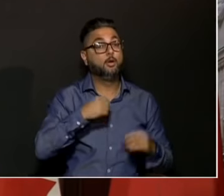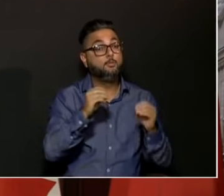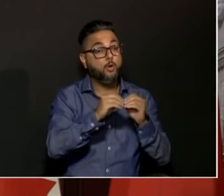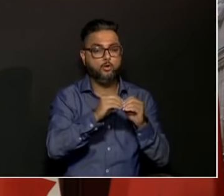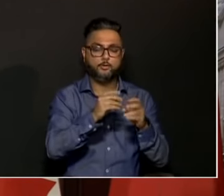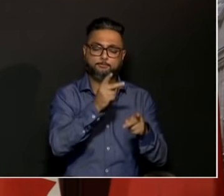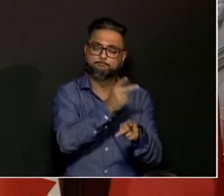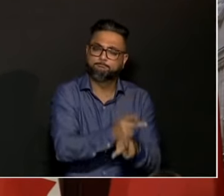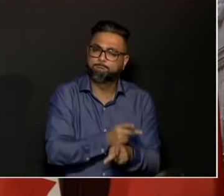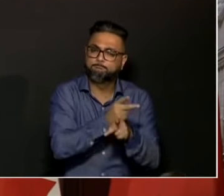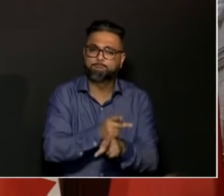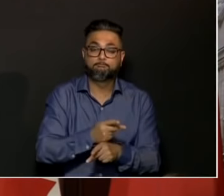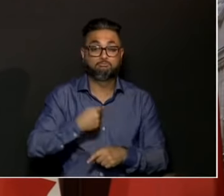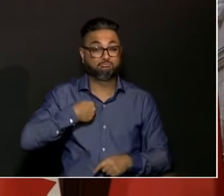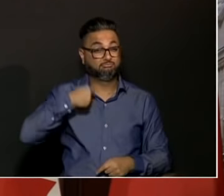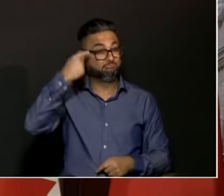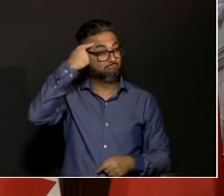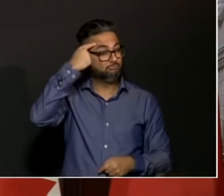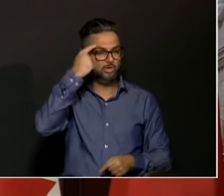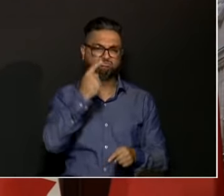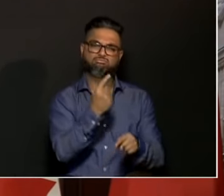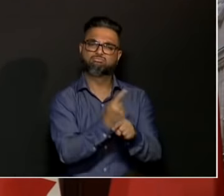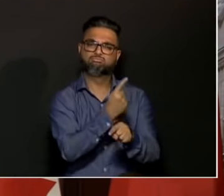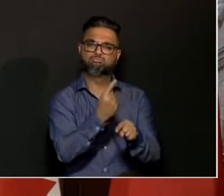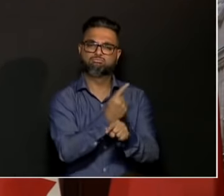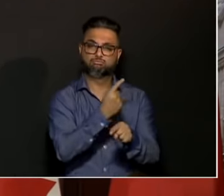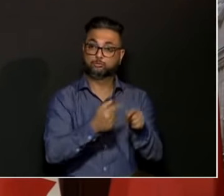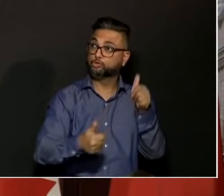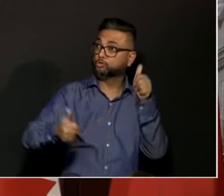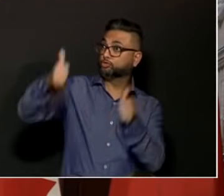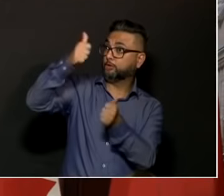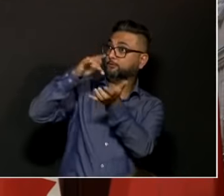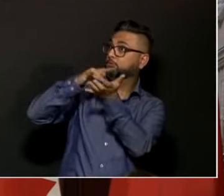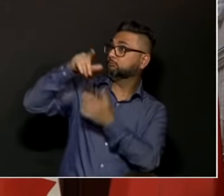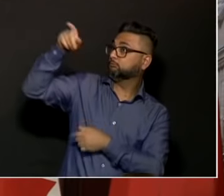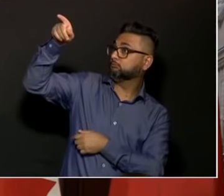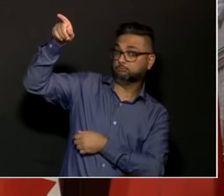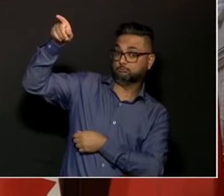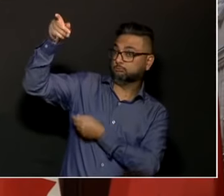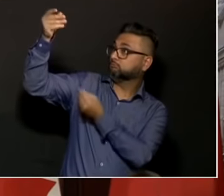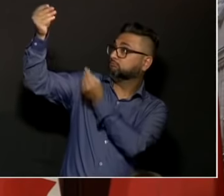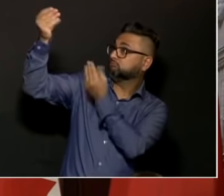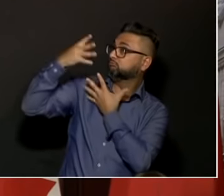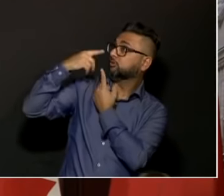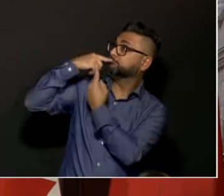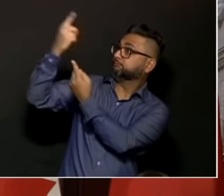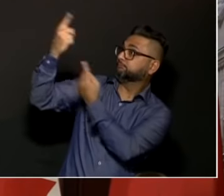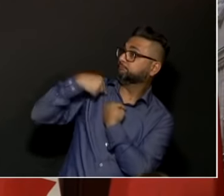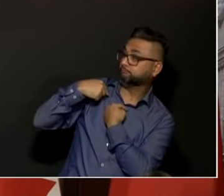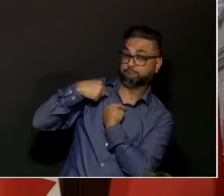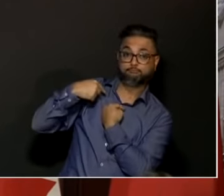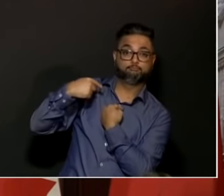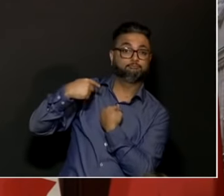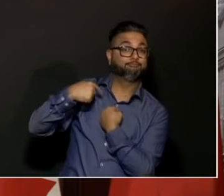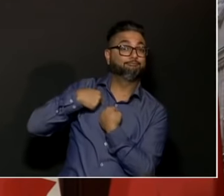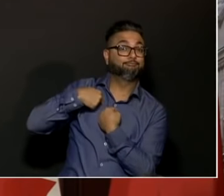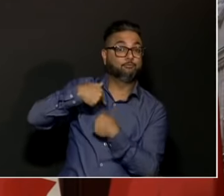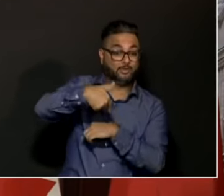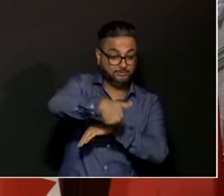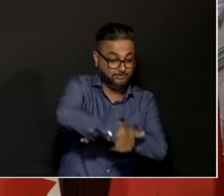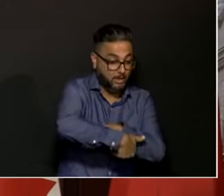it's unreasonable that the Chief Medical Officer has requested that especially the nightclubs that we've